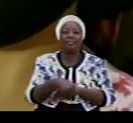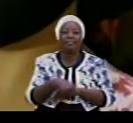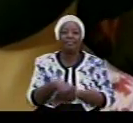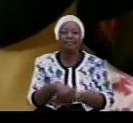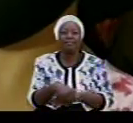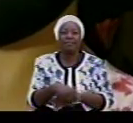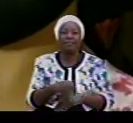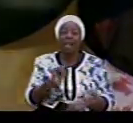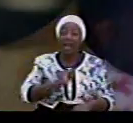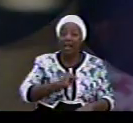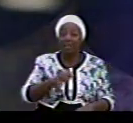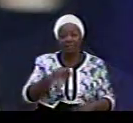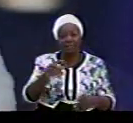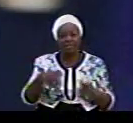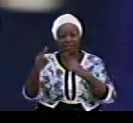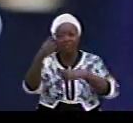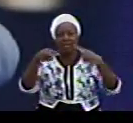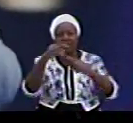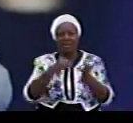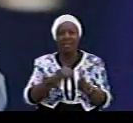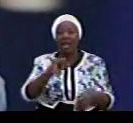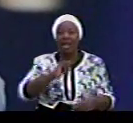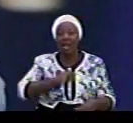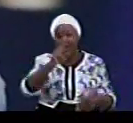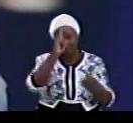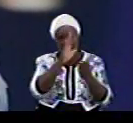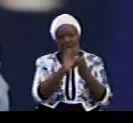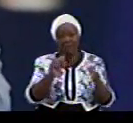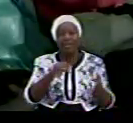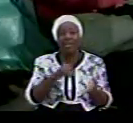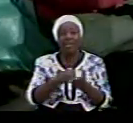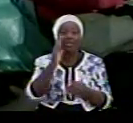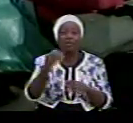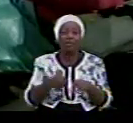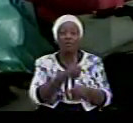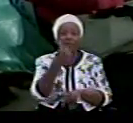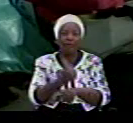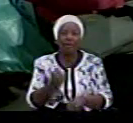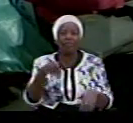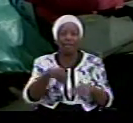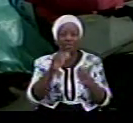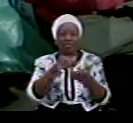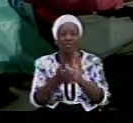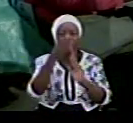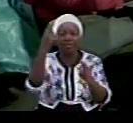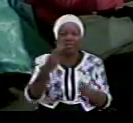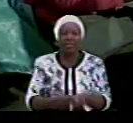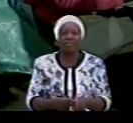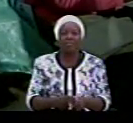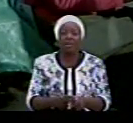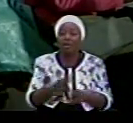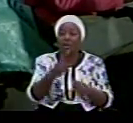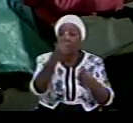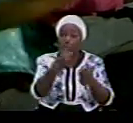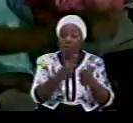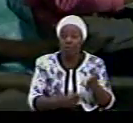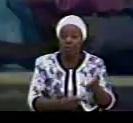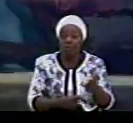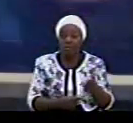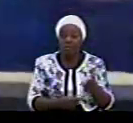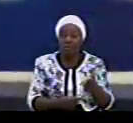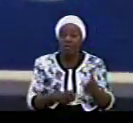I believe it will be confirmed in Jesus' name. What